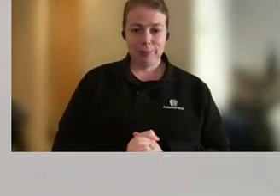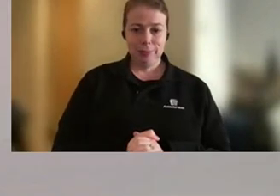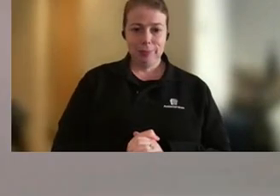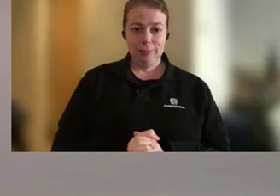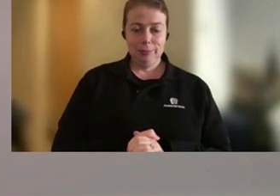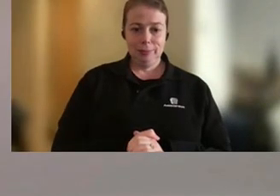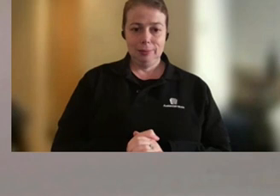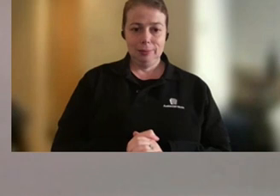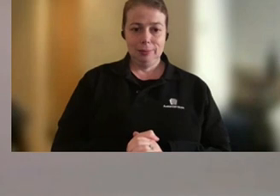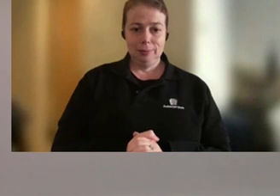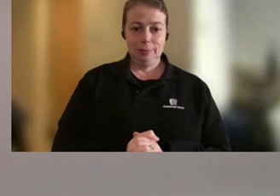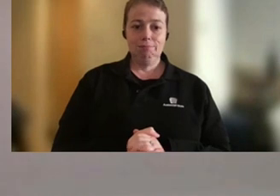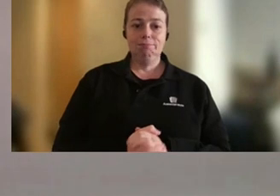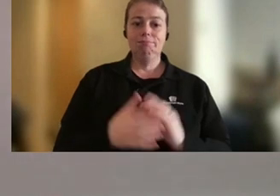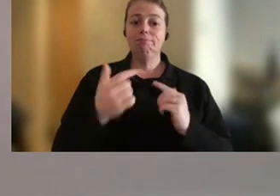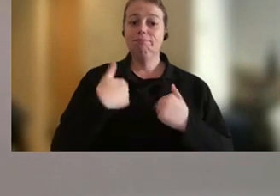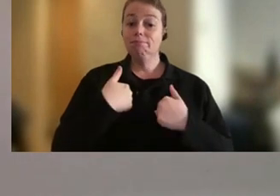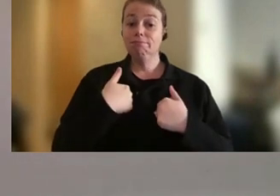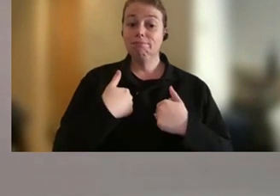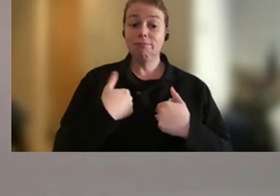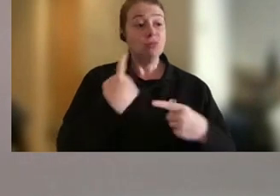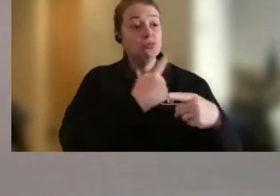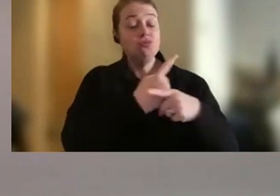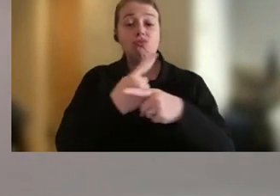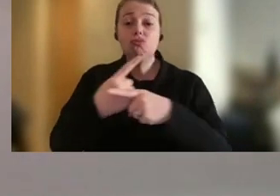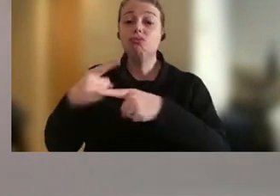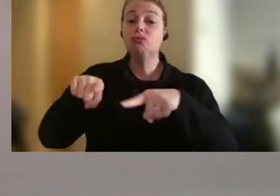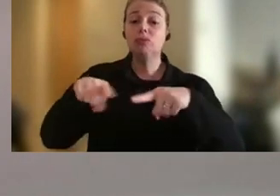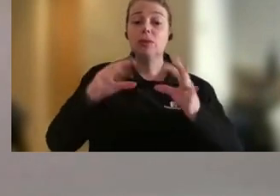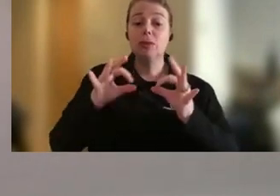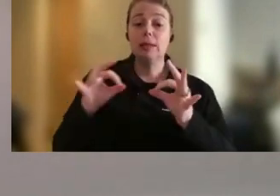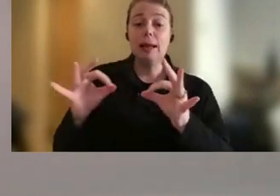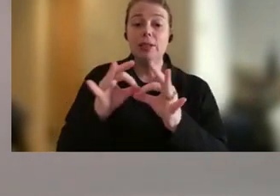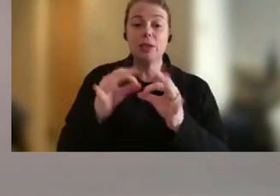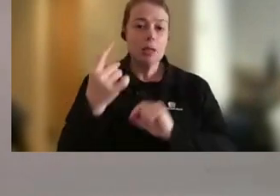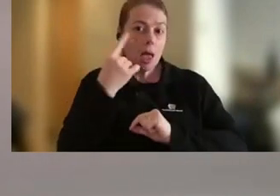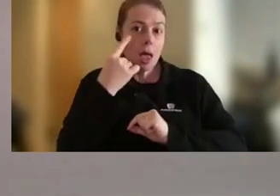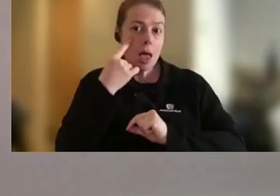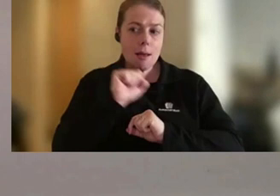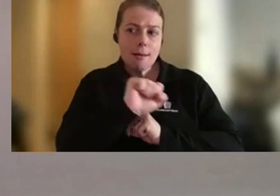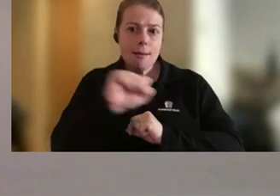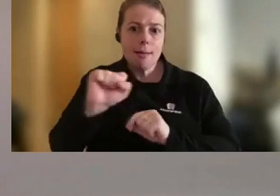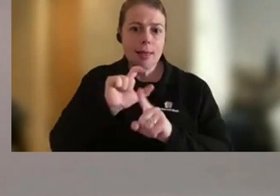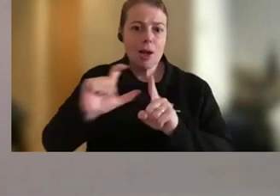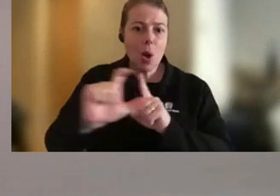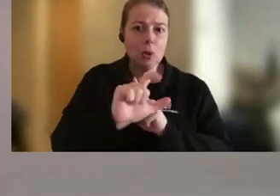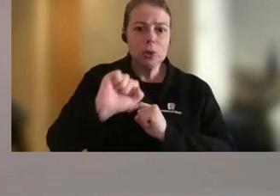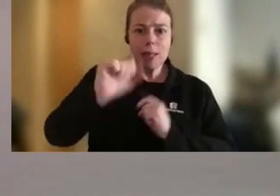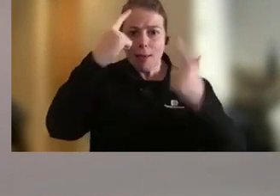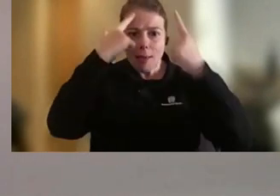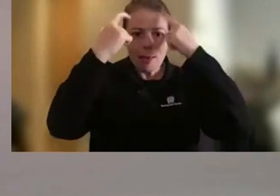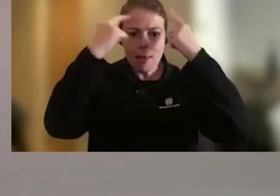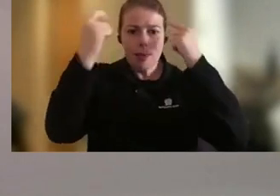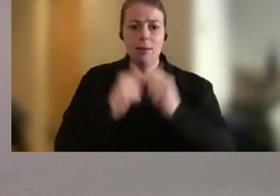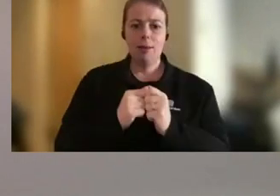I got to talk to different agencies, see inside their cultures and their initiatives and what they were